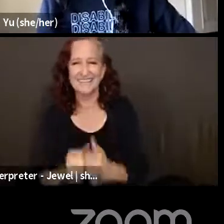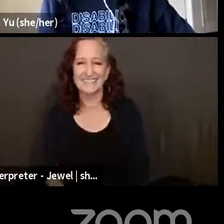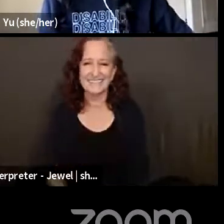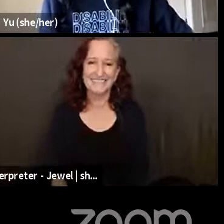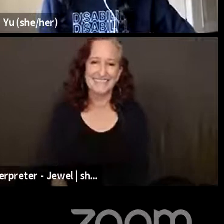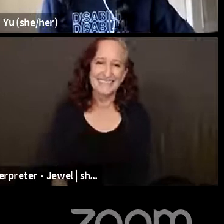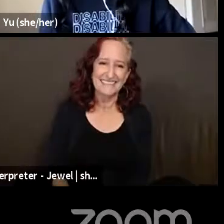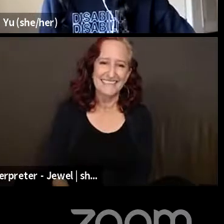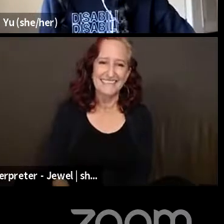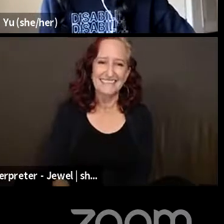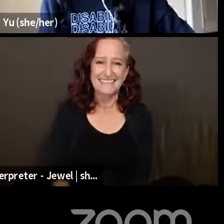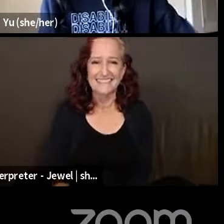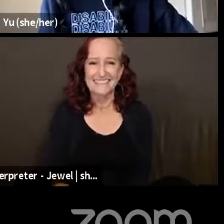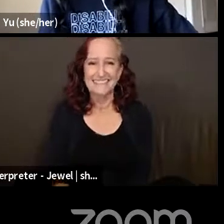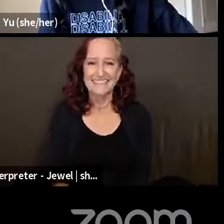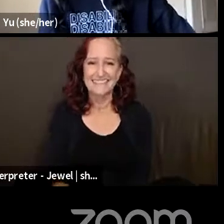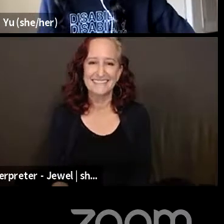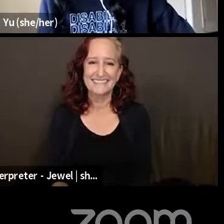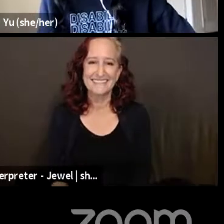was like,